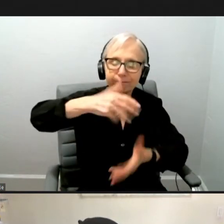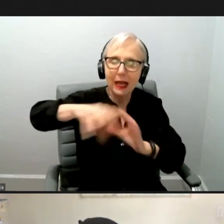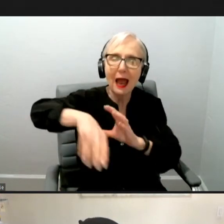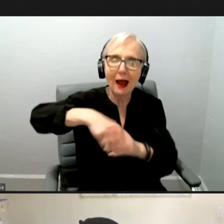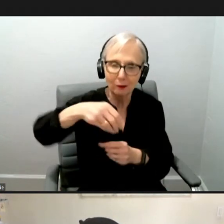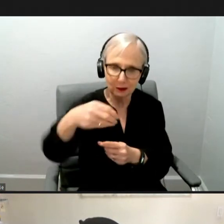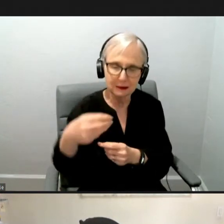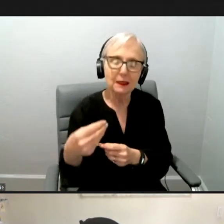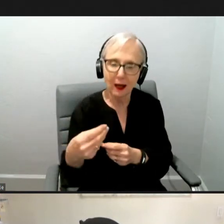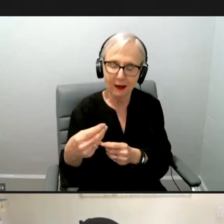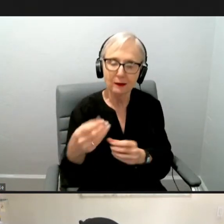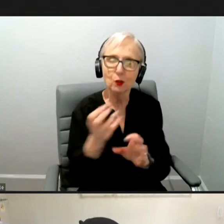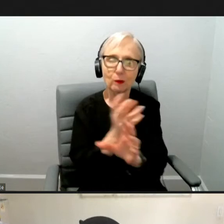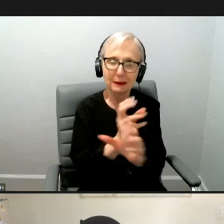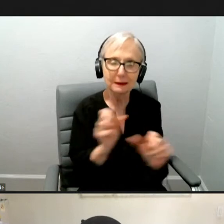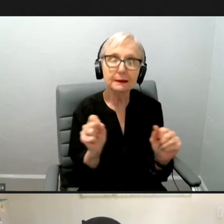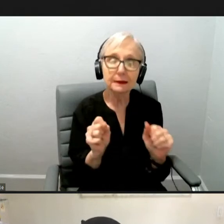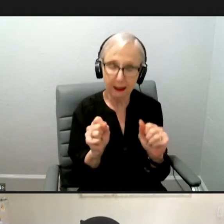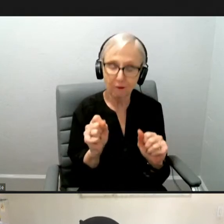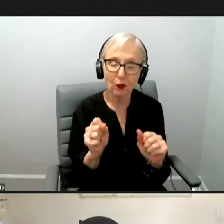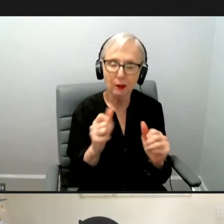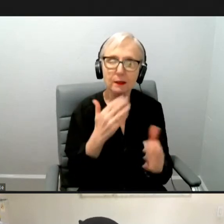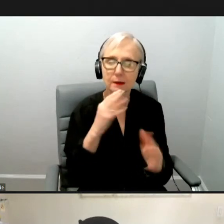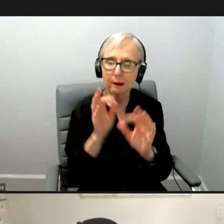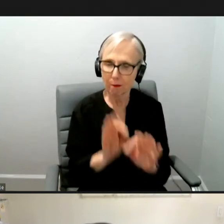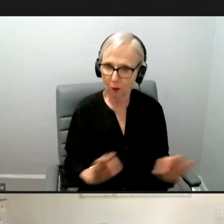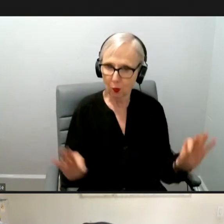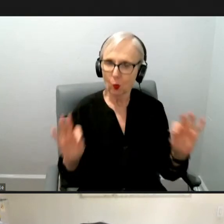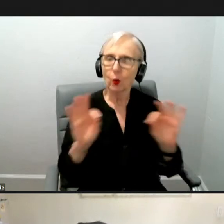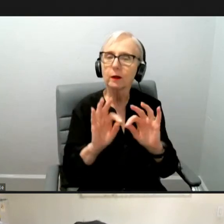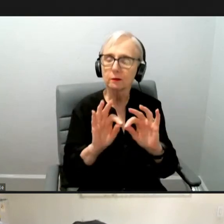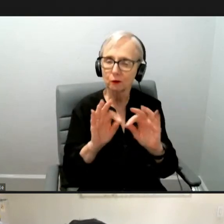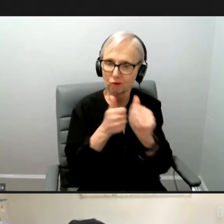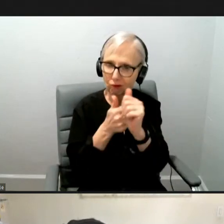gatherings safer will be really important this holiday.